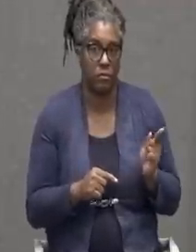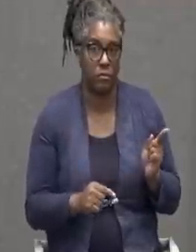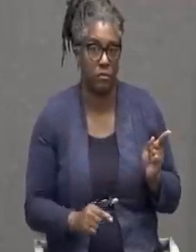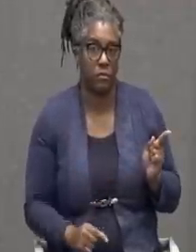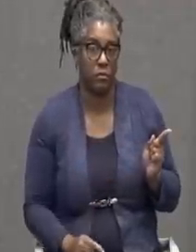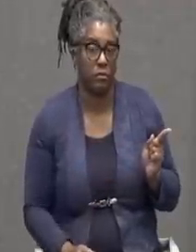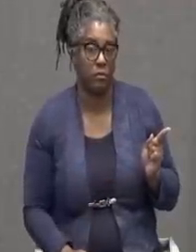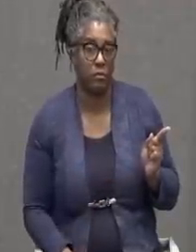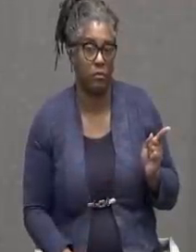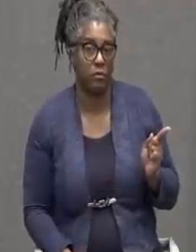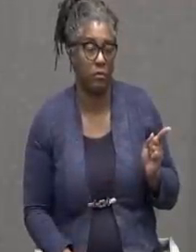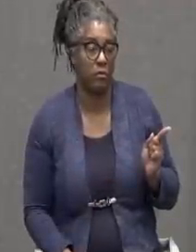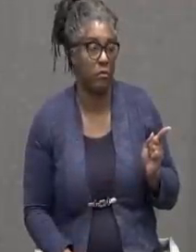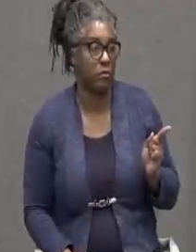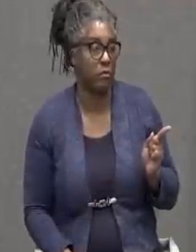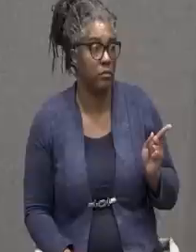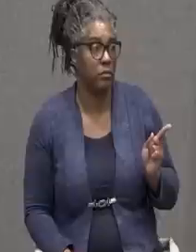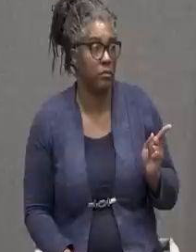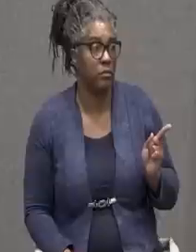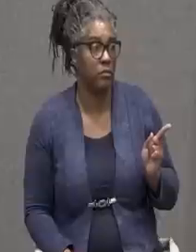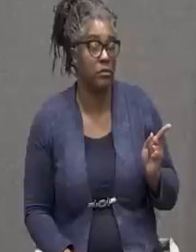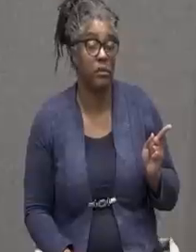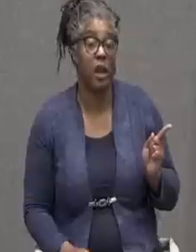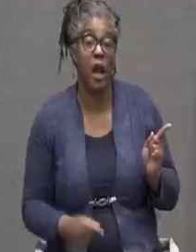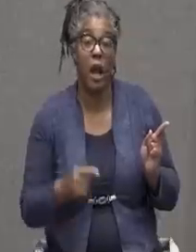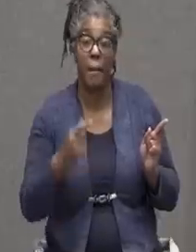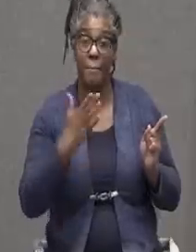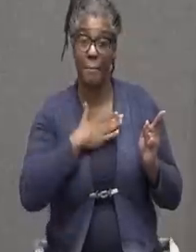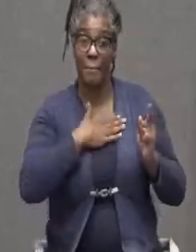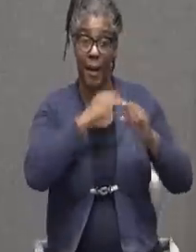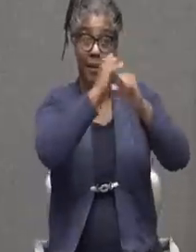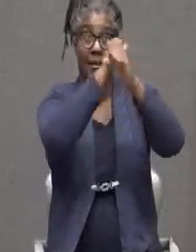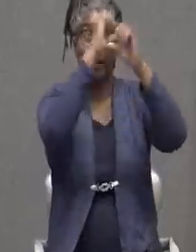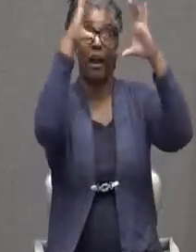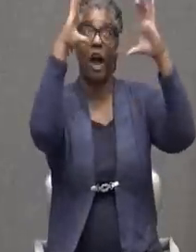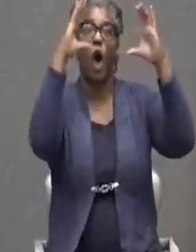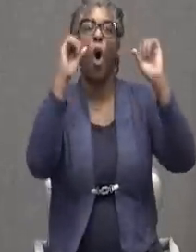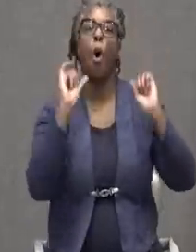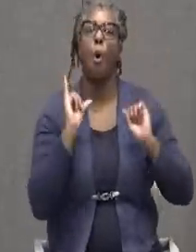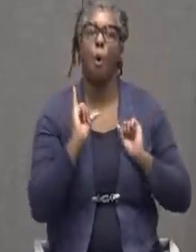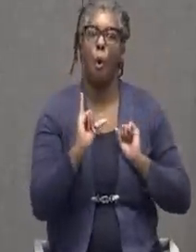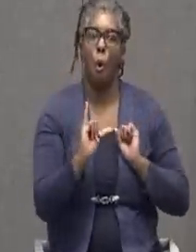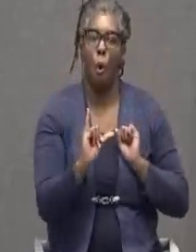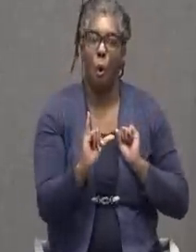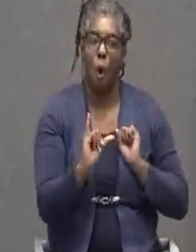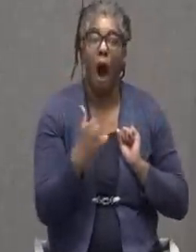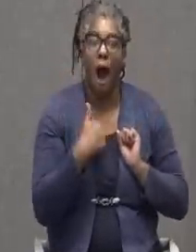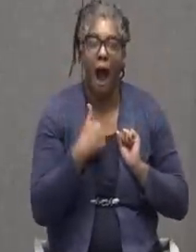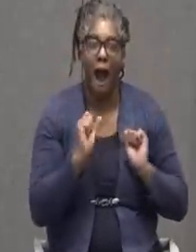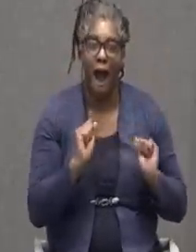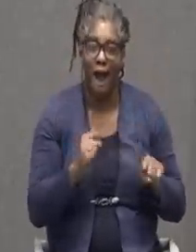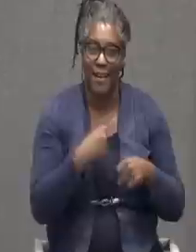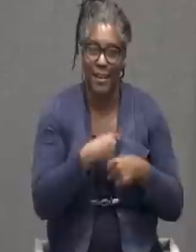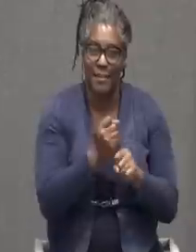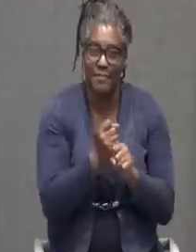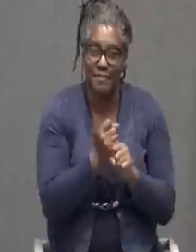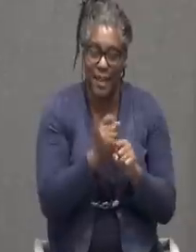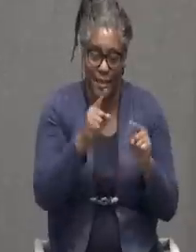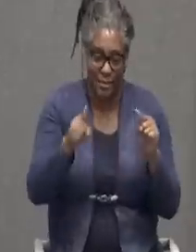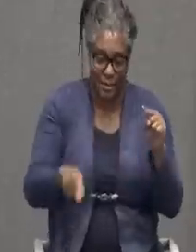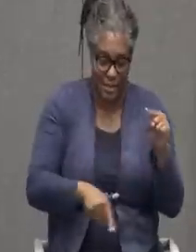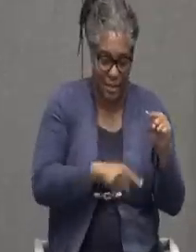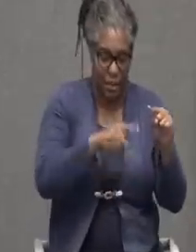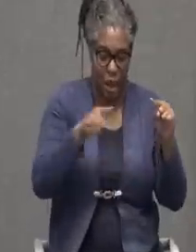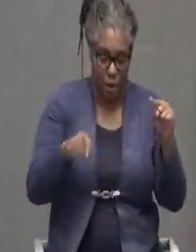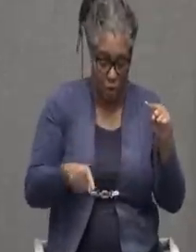And the way I envision this going is, I can make a spiral. And so I would take